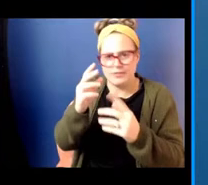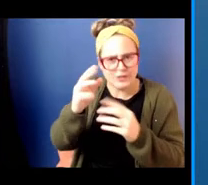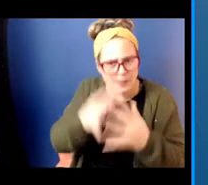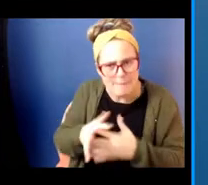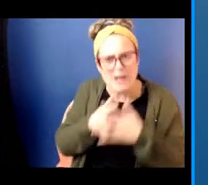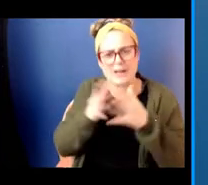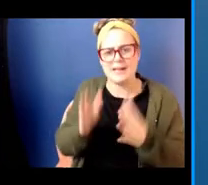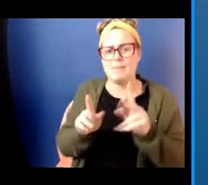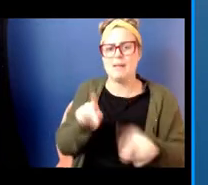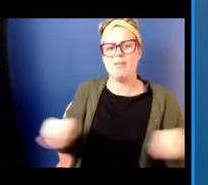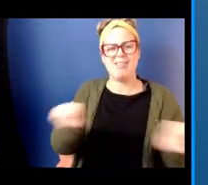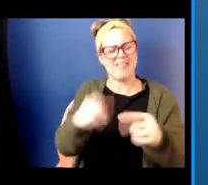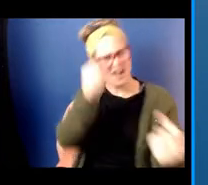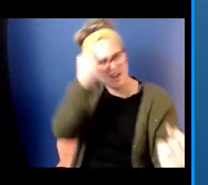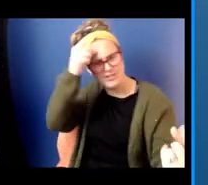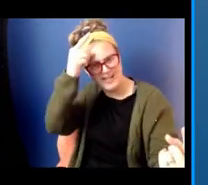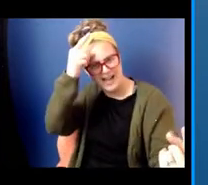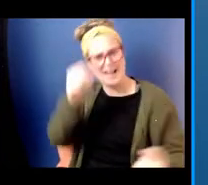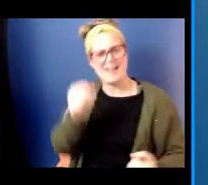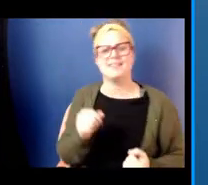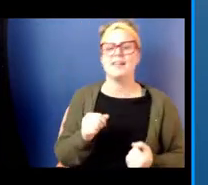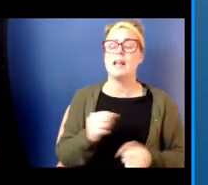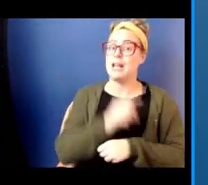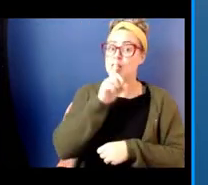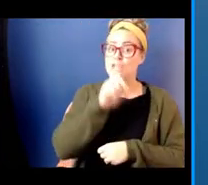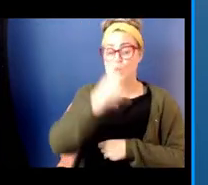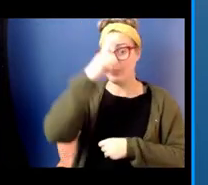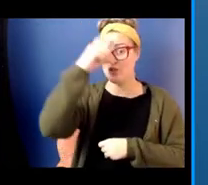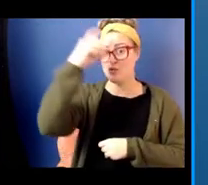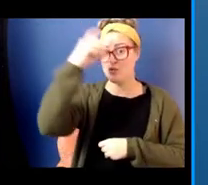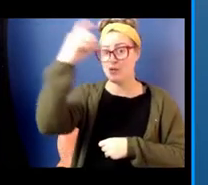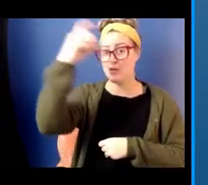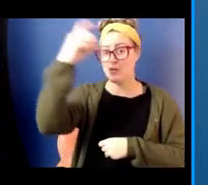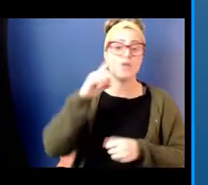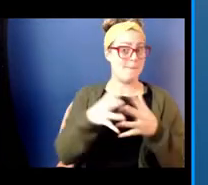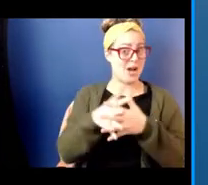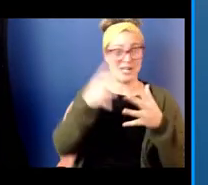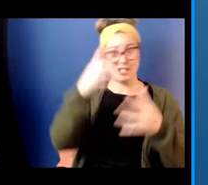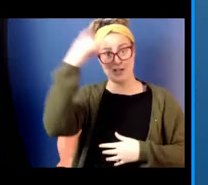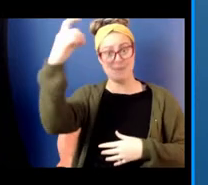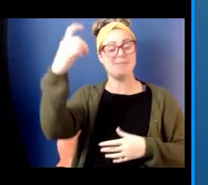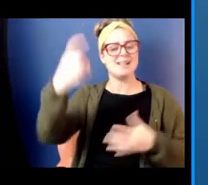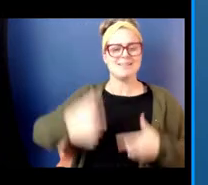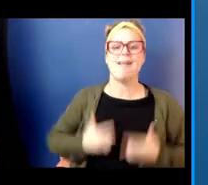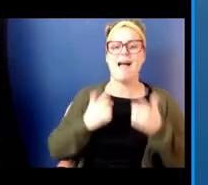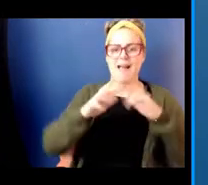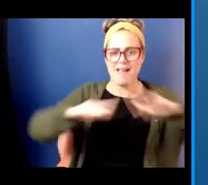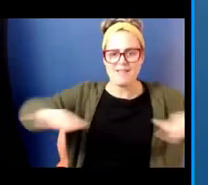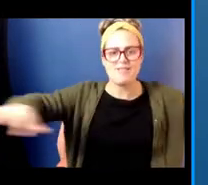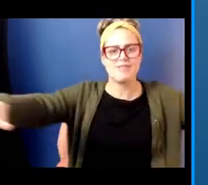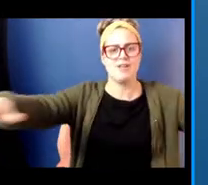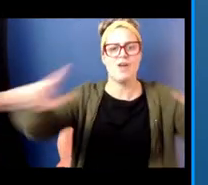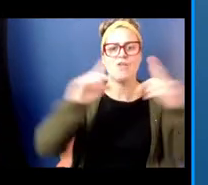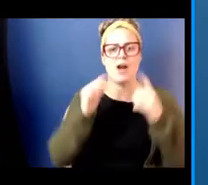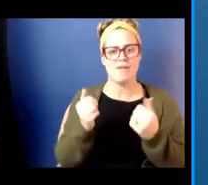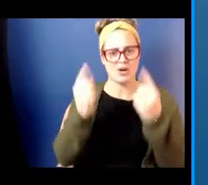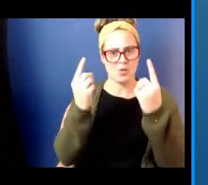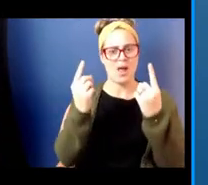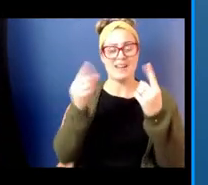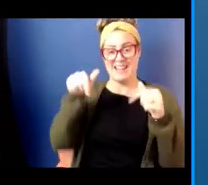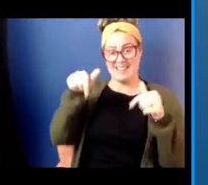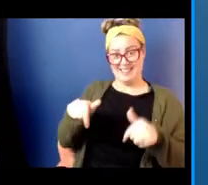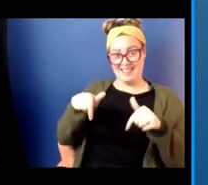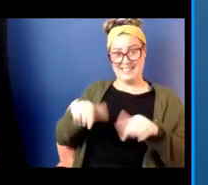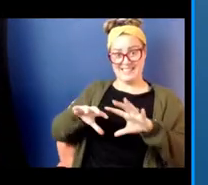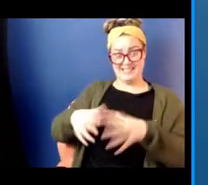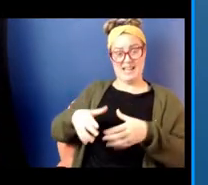America's people this committee continues in that tradition so I want to thank you all again for everything that you do and